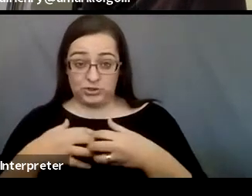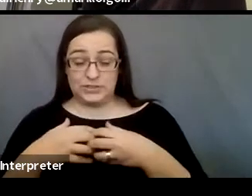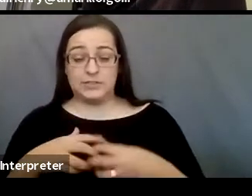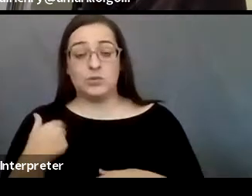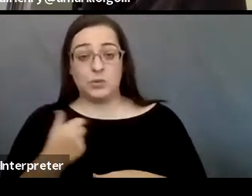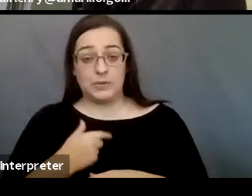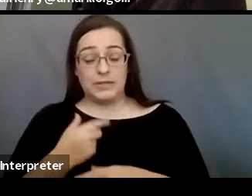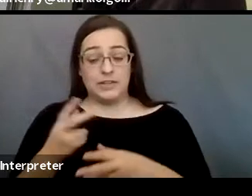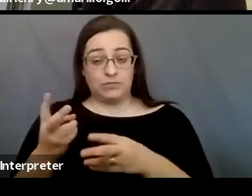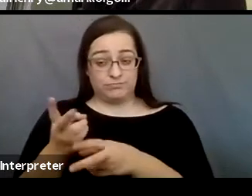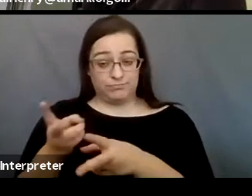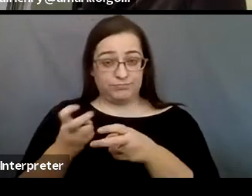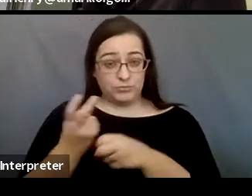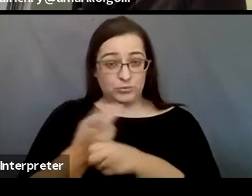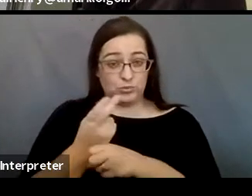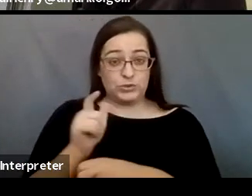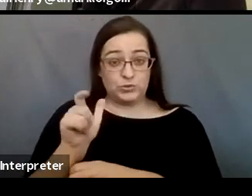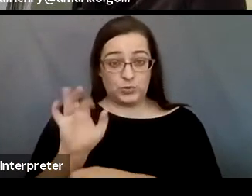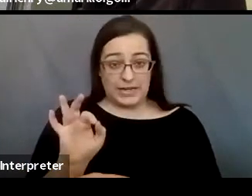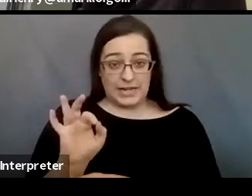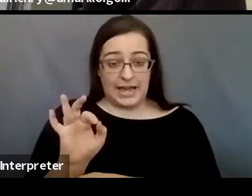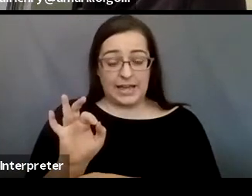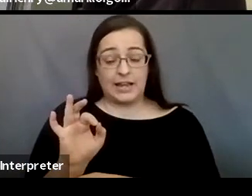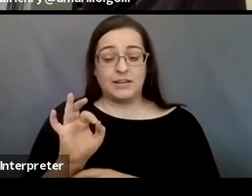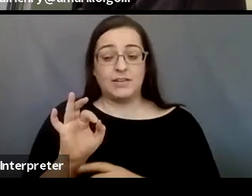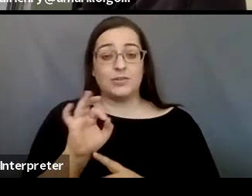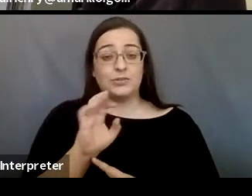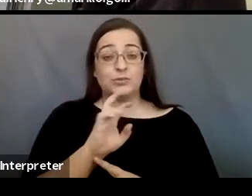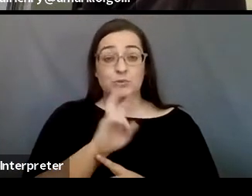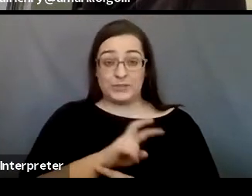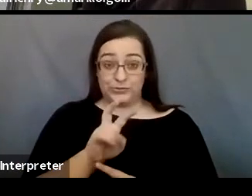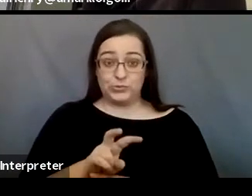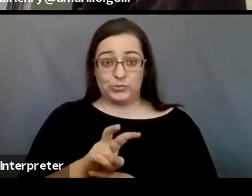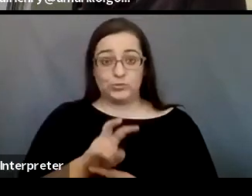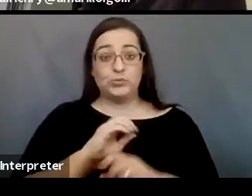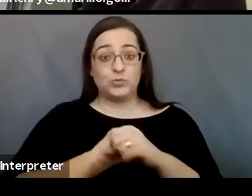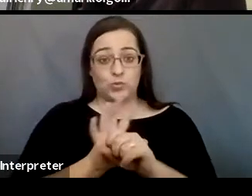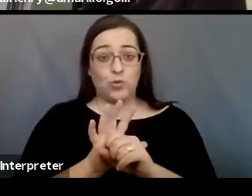are using 29, 22 of those of which are for COVID patients.